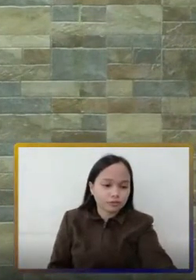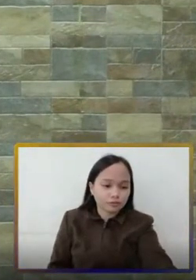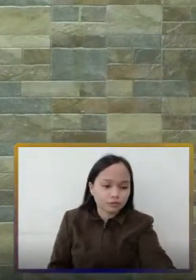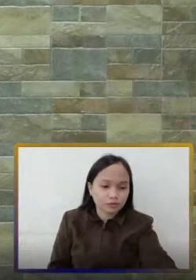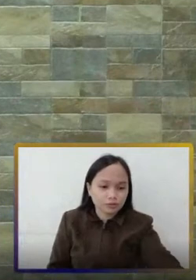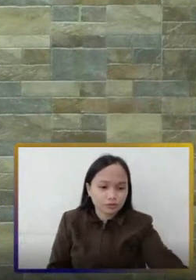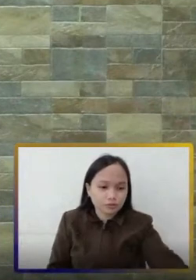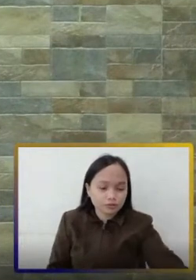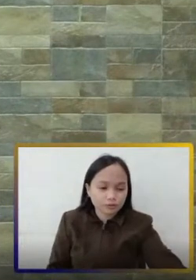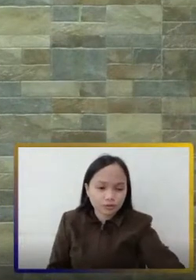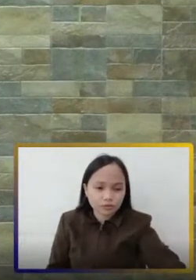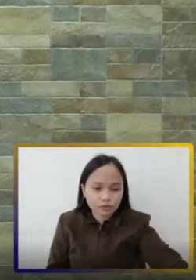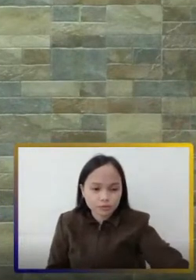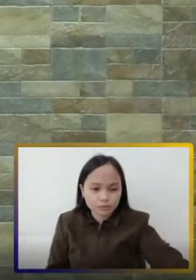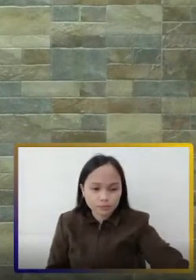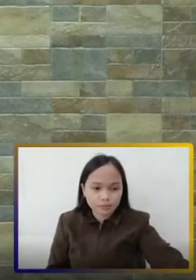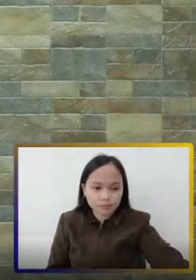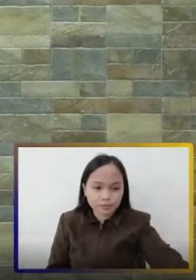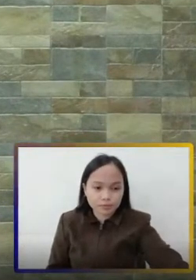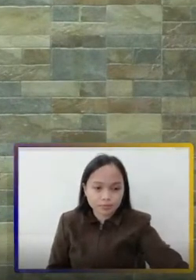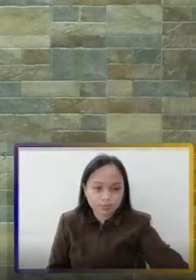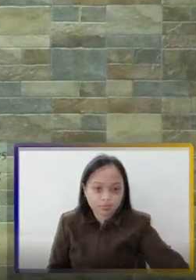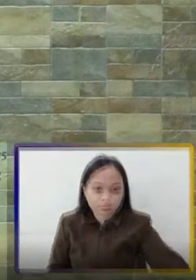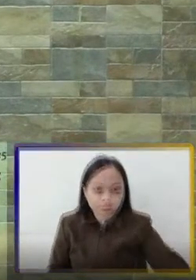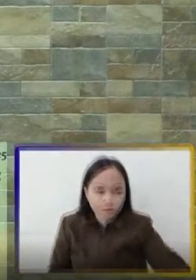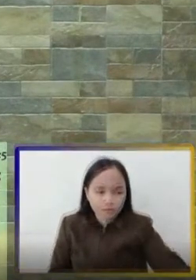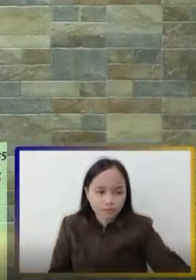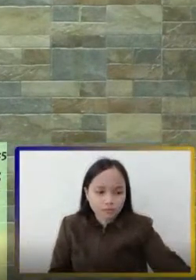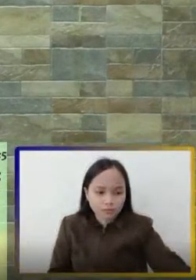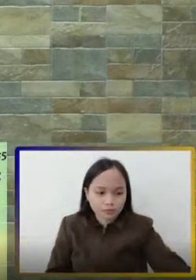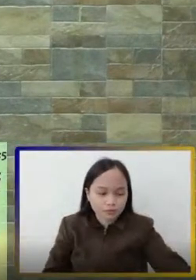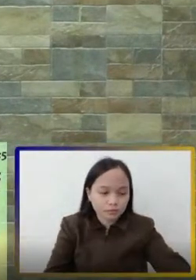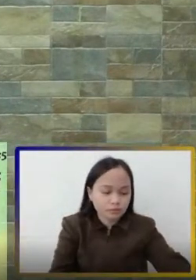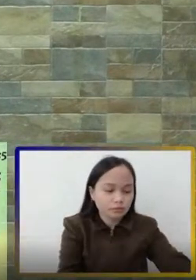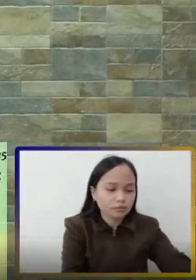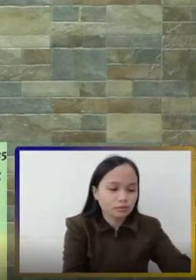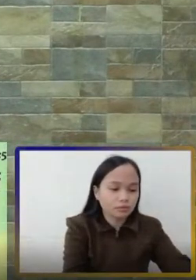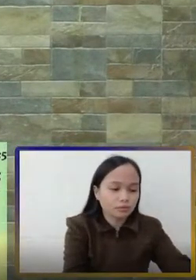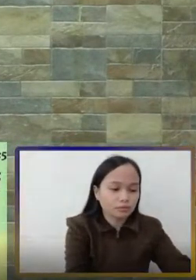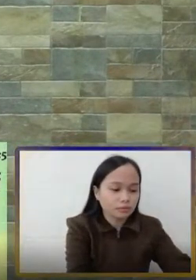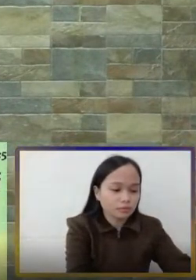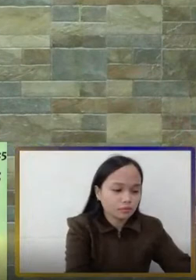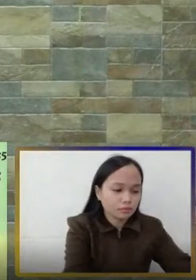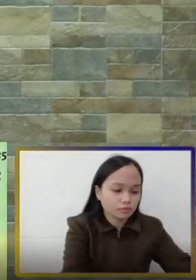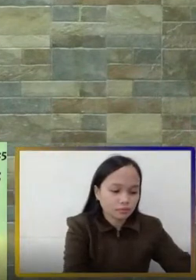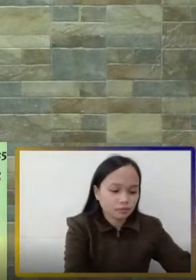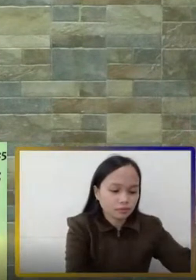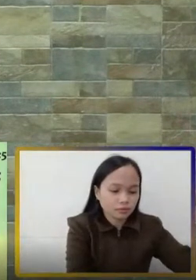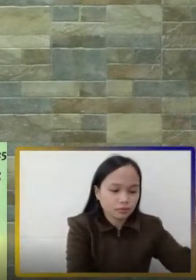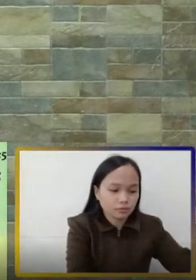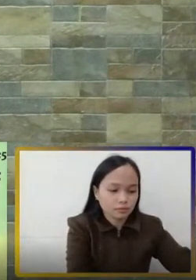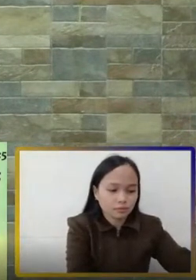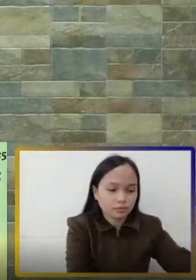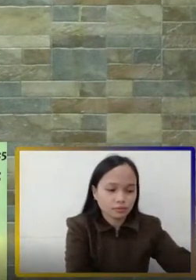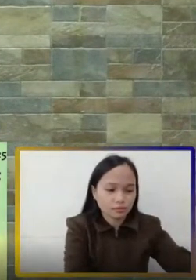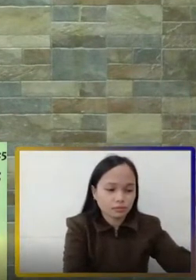5. Are you with me now? All right, but if our unrighteousness,